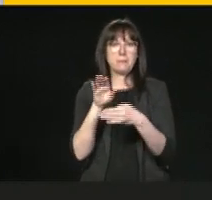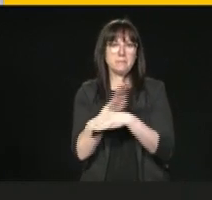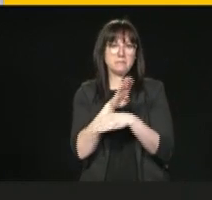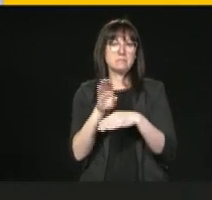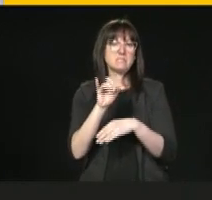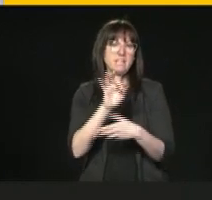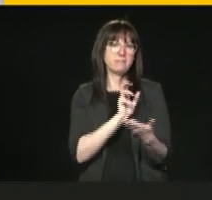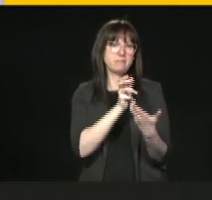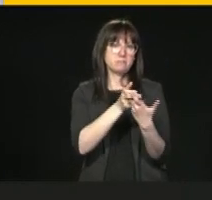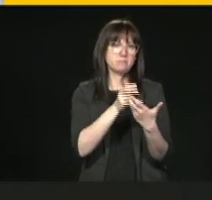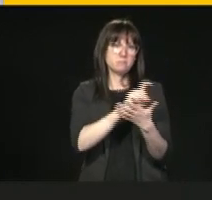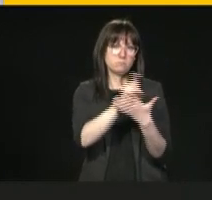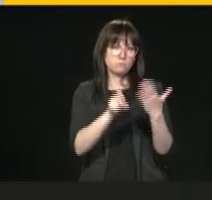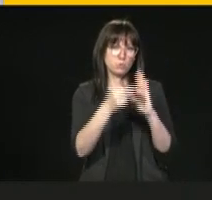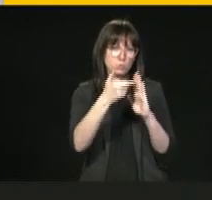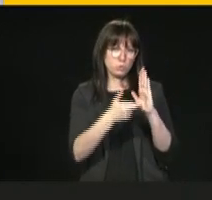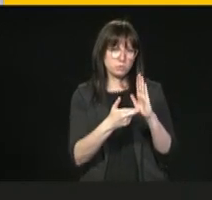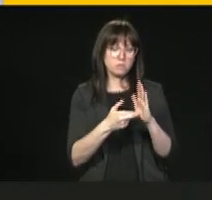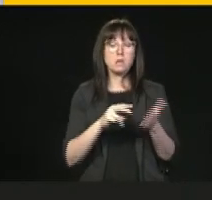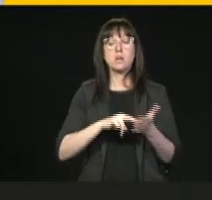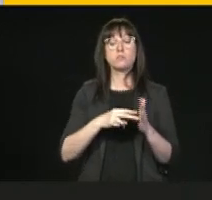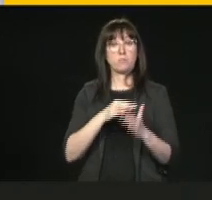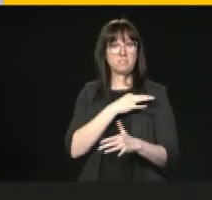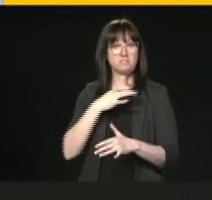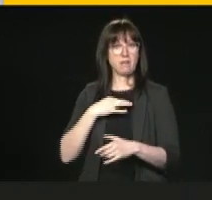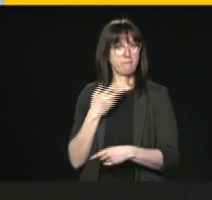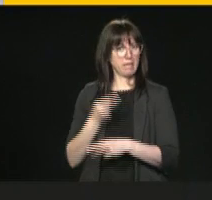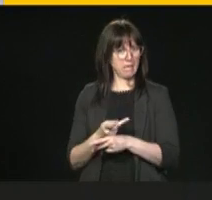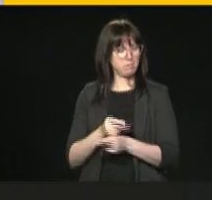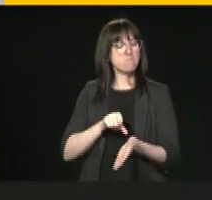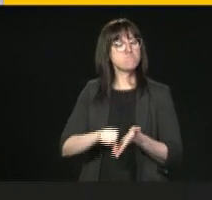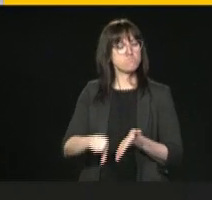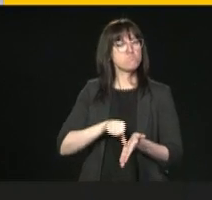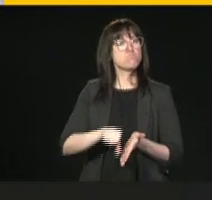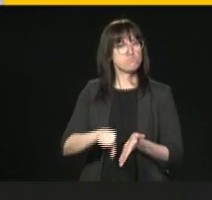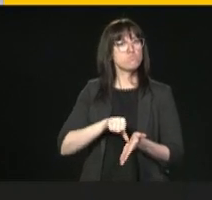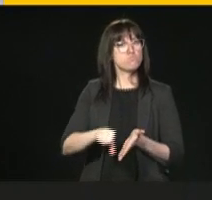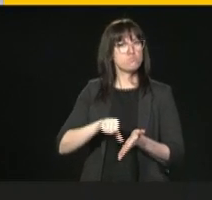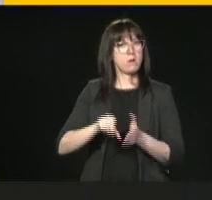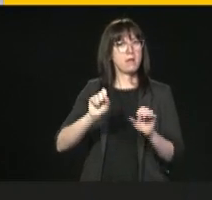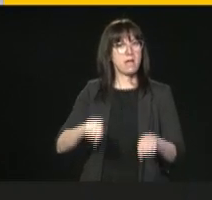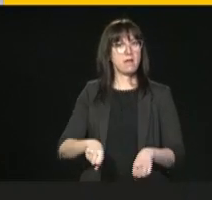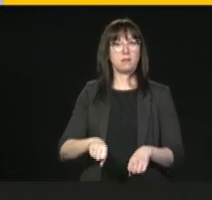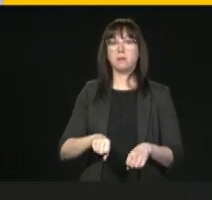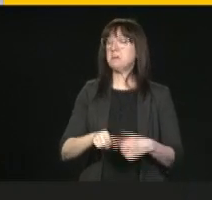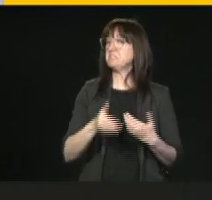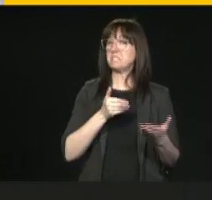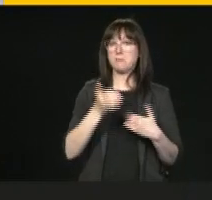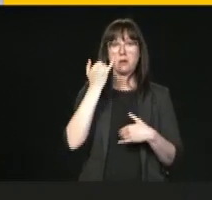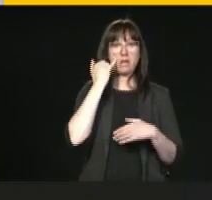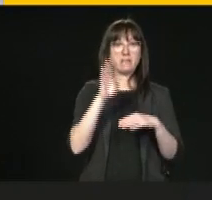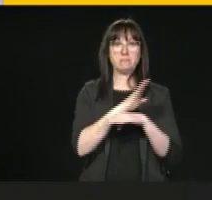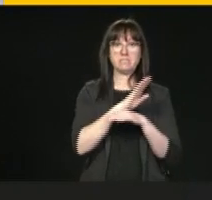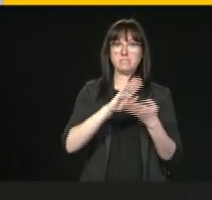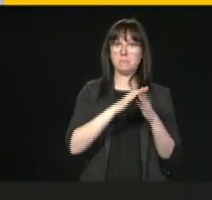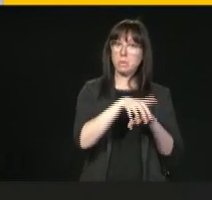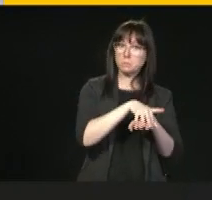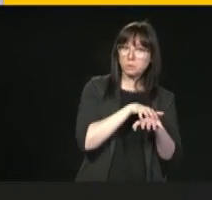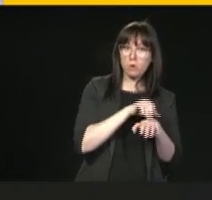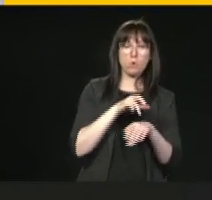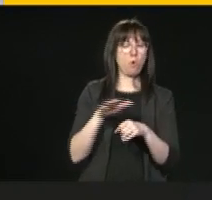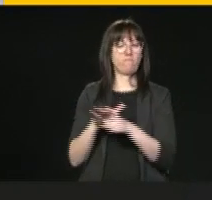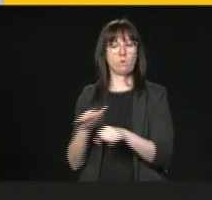that employees will continue to be paid even if the business they work for has slowed down or has had to stop its